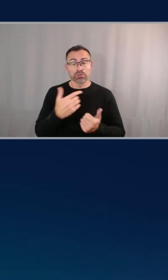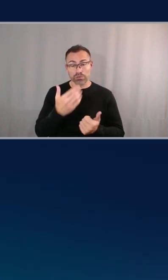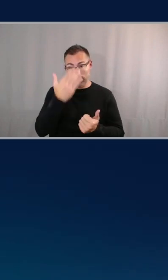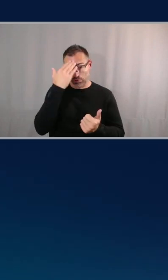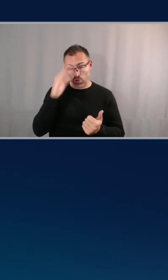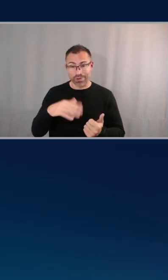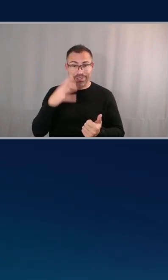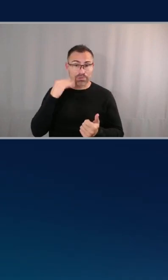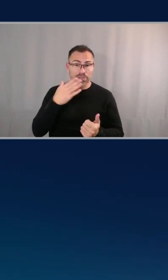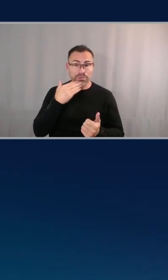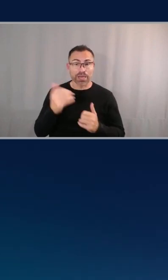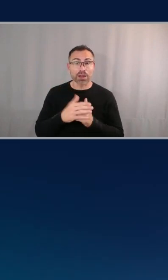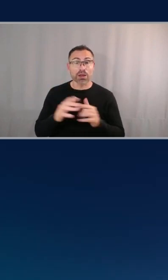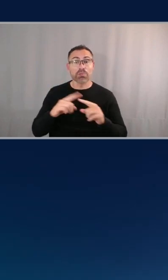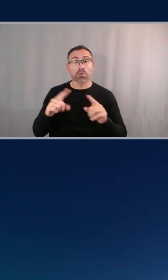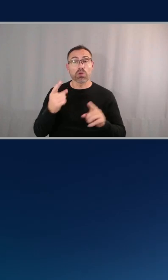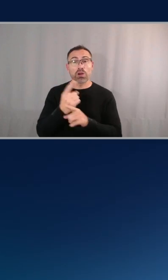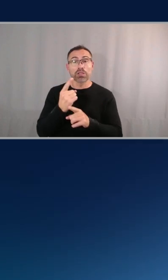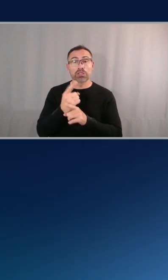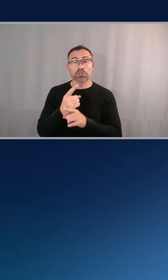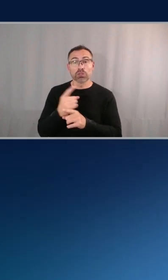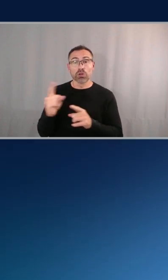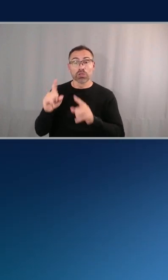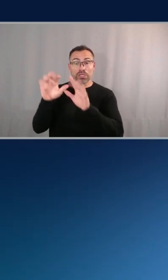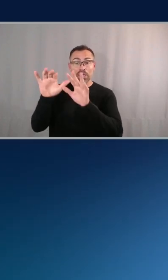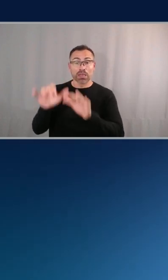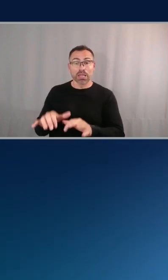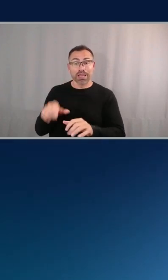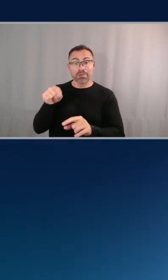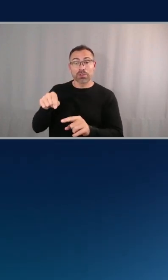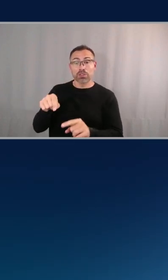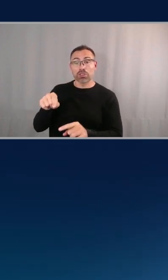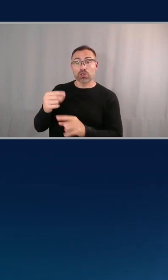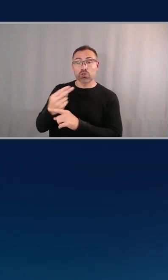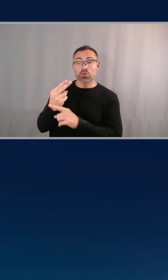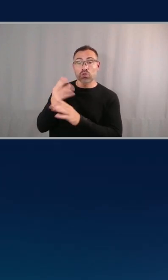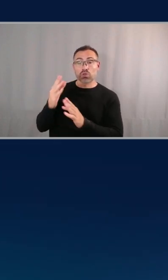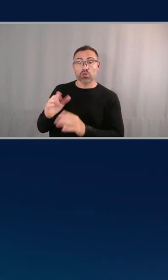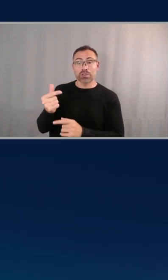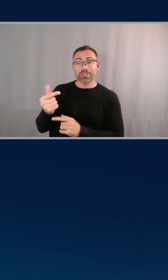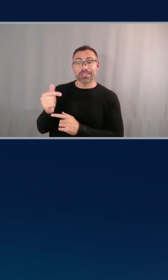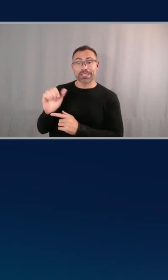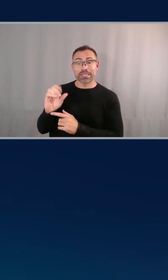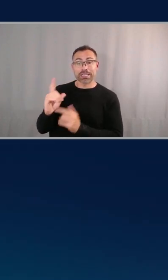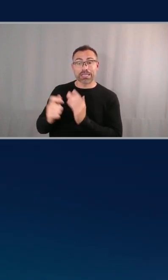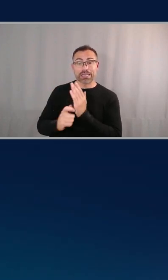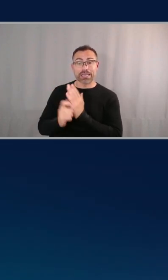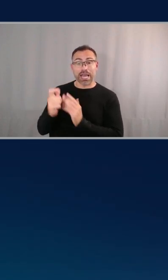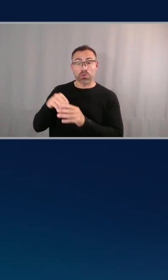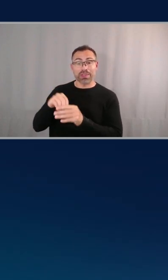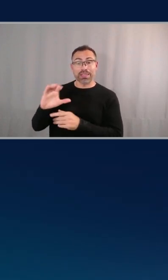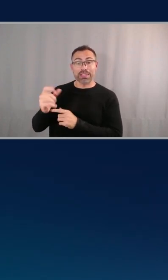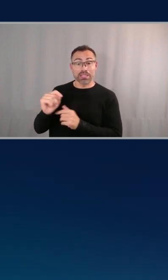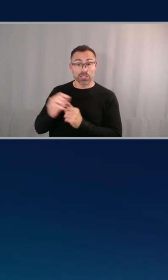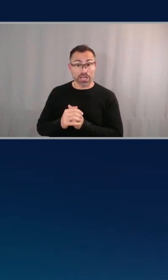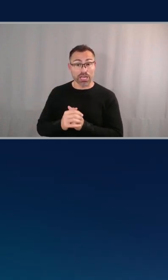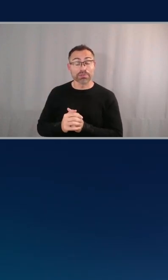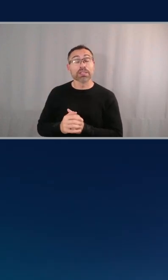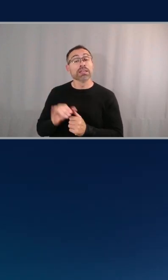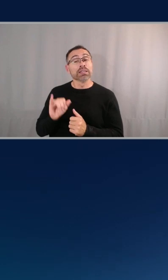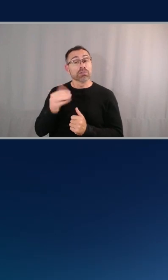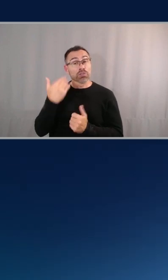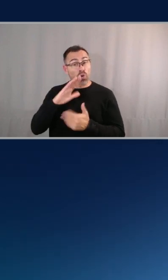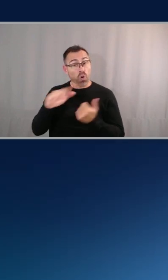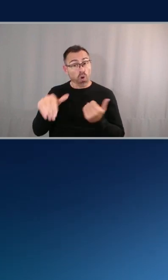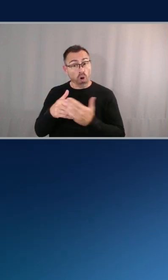was drop the user guide into the chat there. And if you don't know, all of our documentation across AWS and user guides just